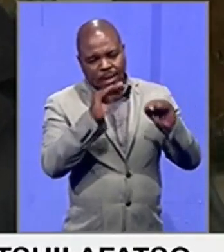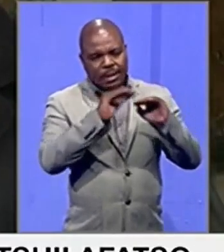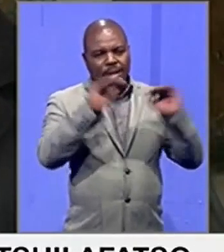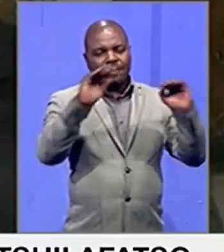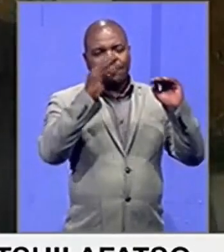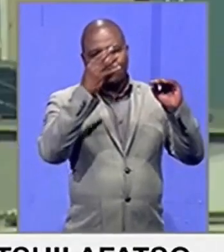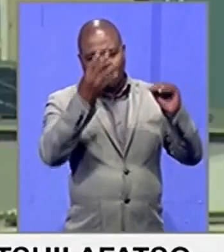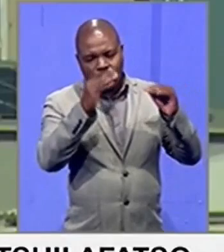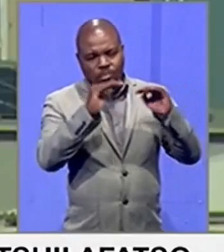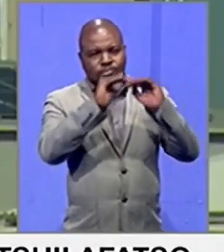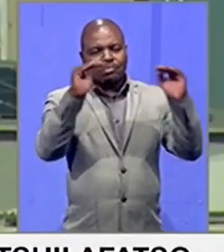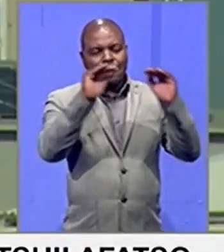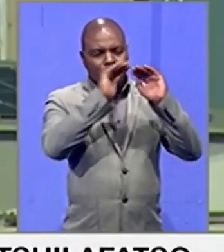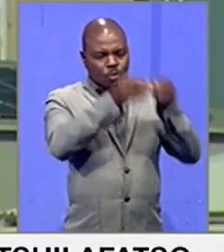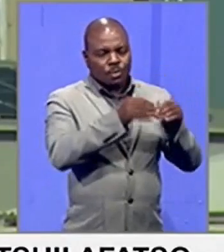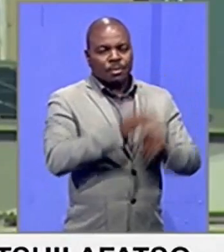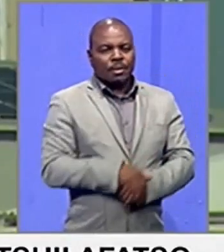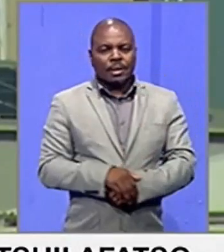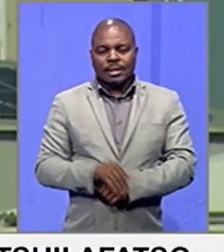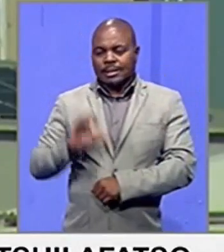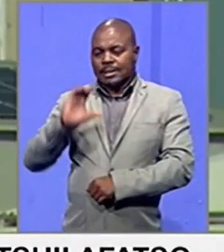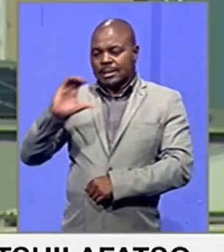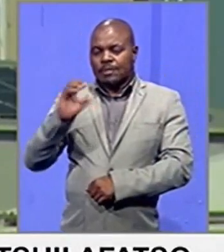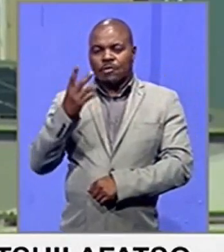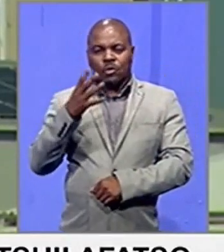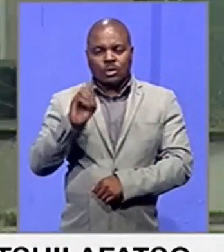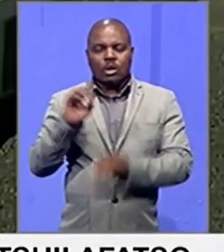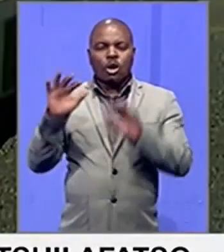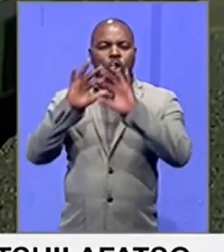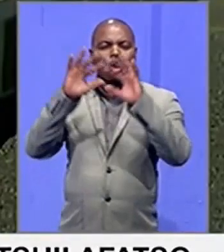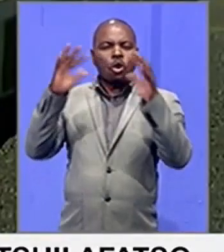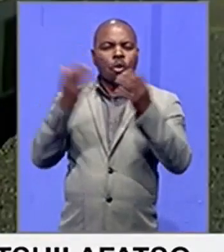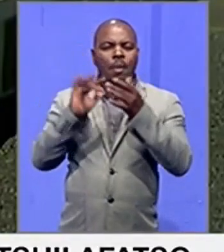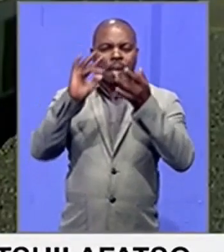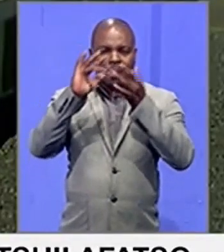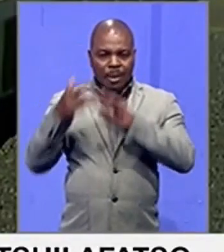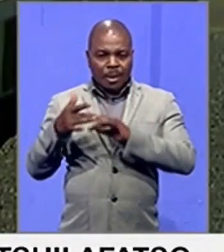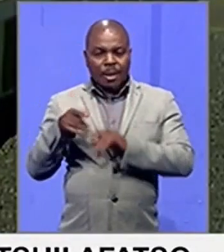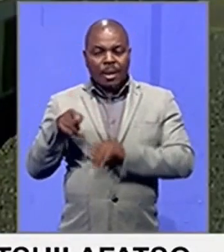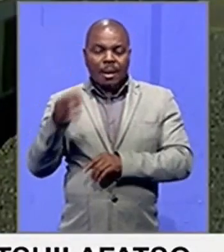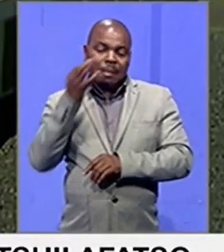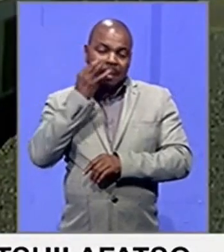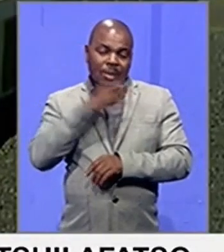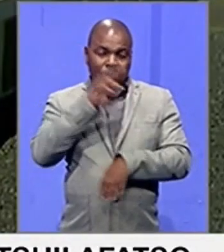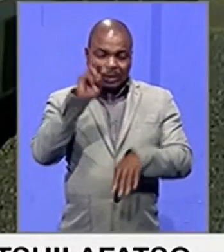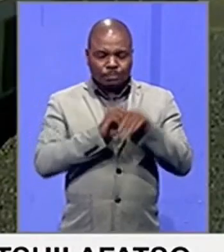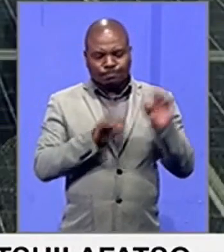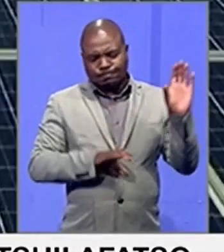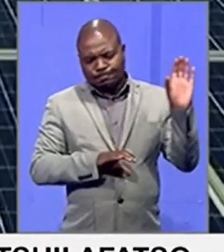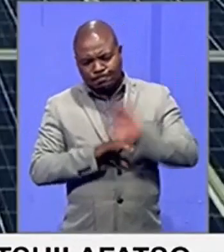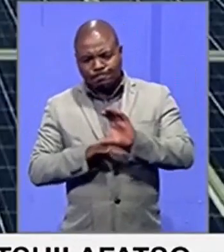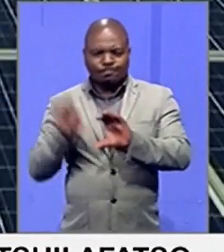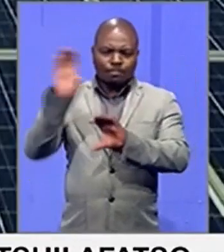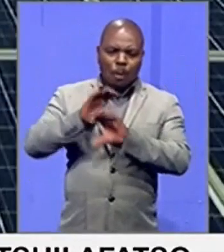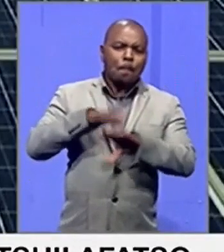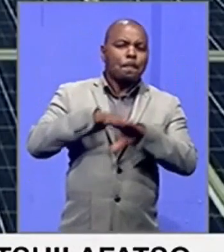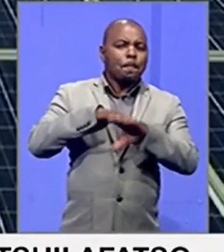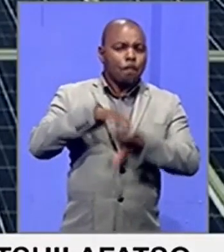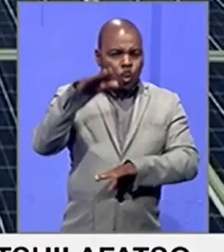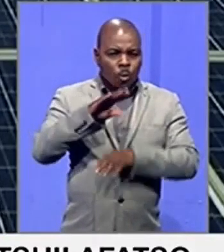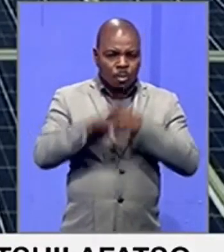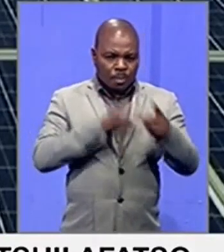and above. Company ya C40 Global Network e re o hlokea matseiti a tonanahadi ho fokotsa mathata motlakase le a